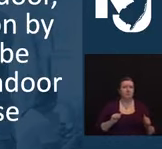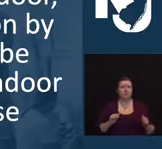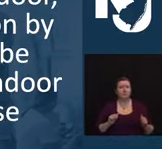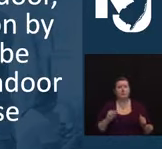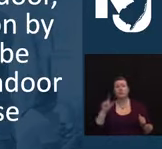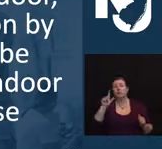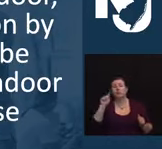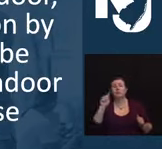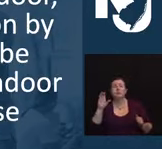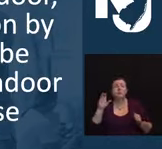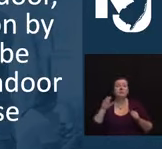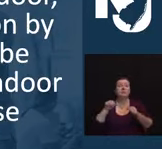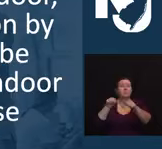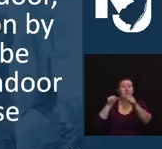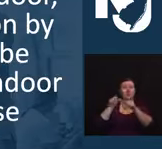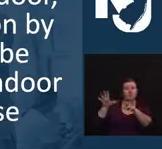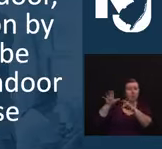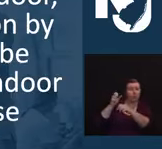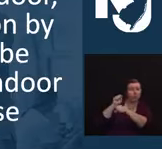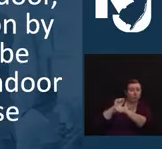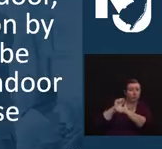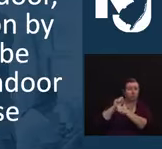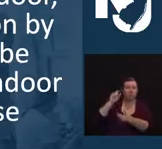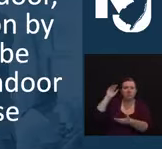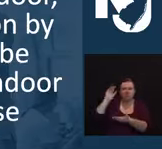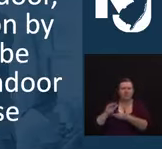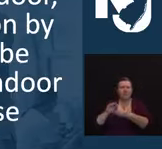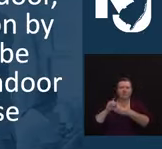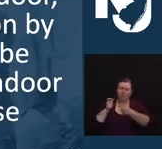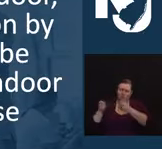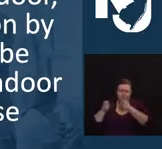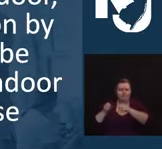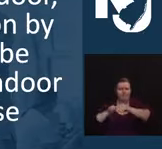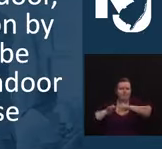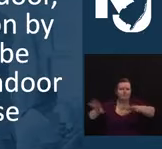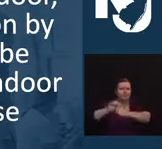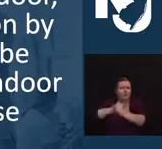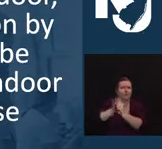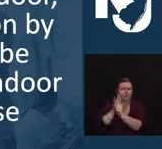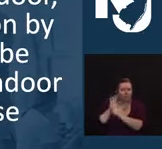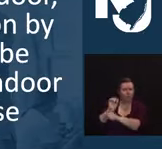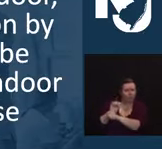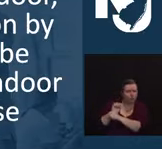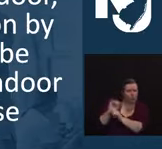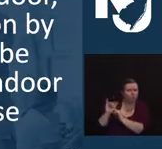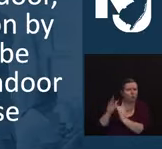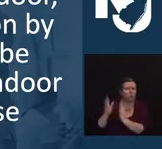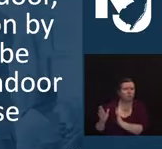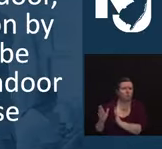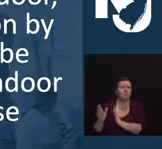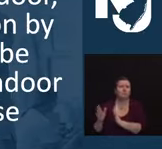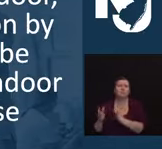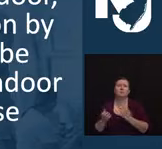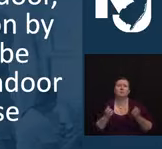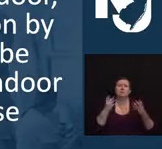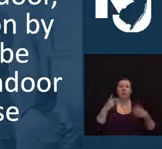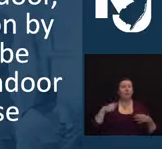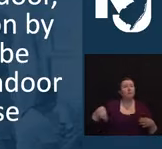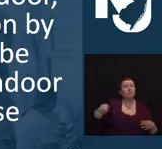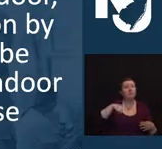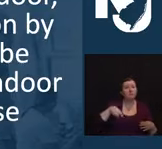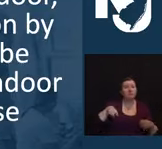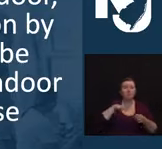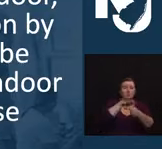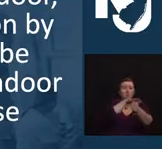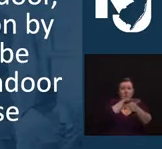doing to mitigate the further spread of this virus. Many of these facilities have experienced enormous emotional strains